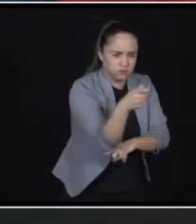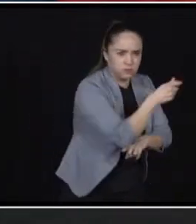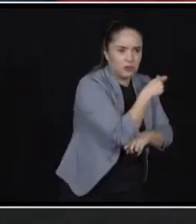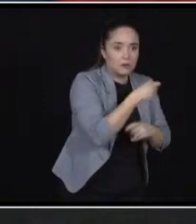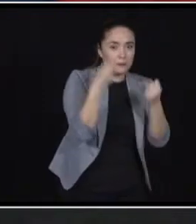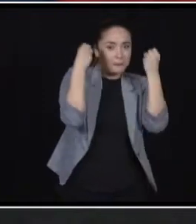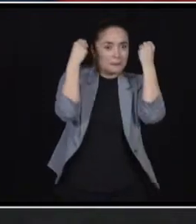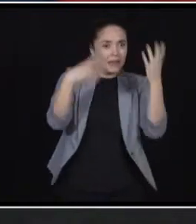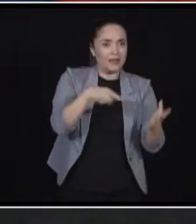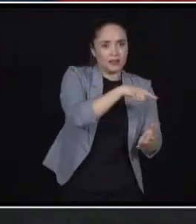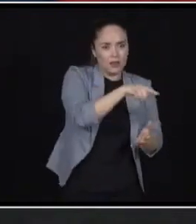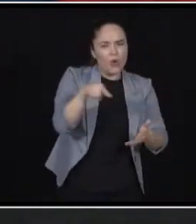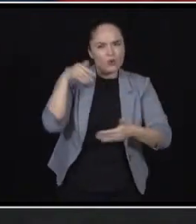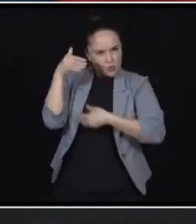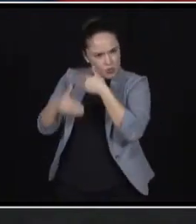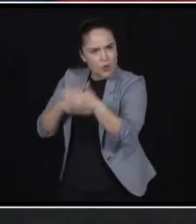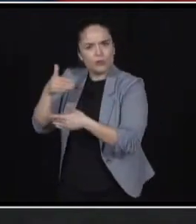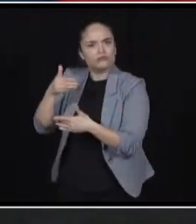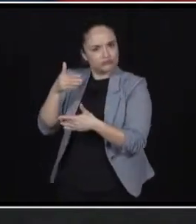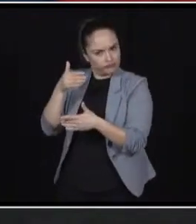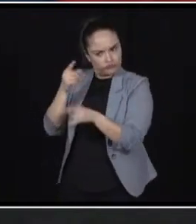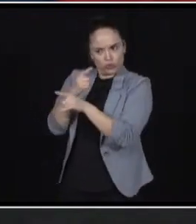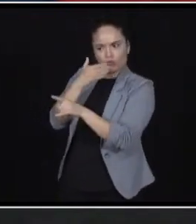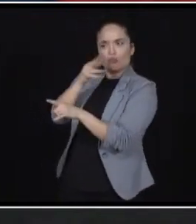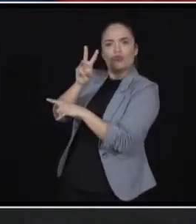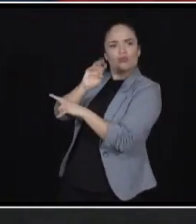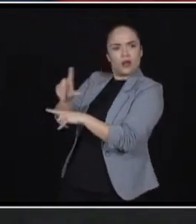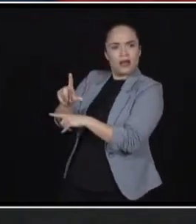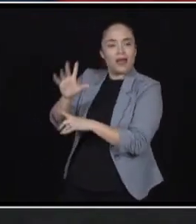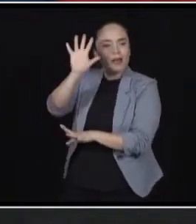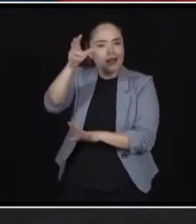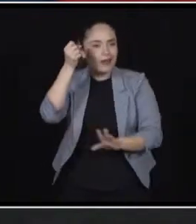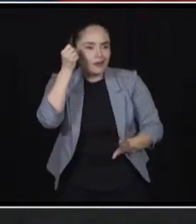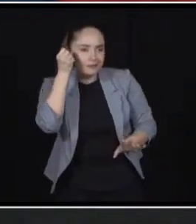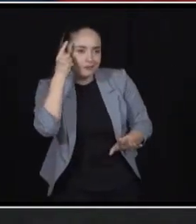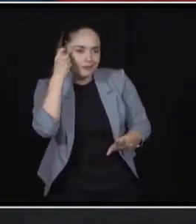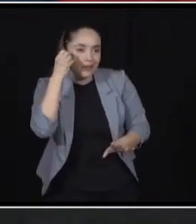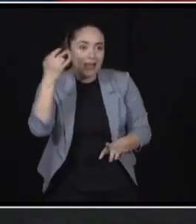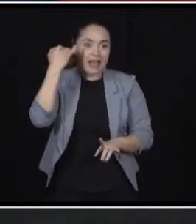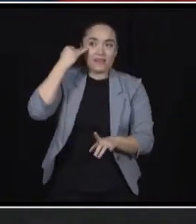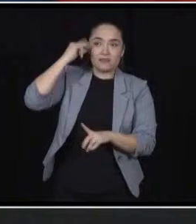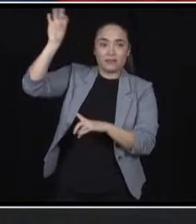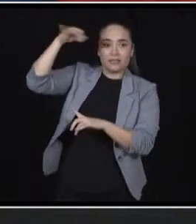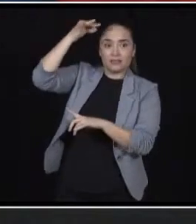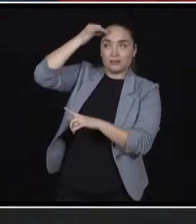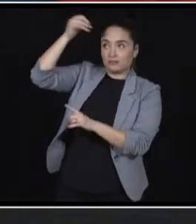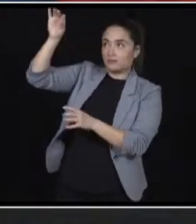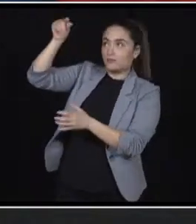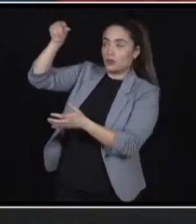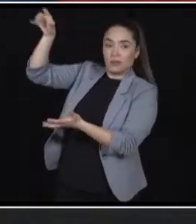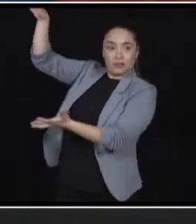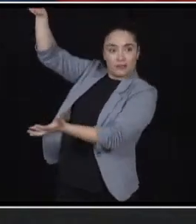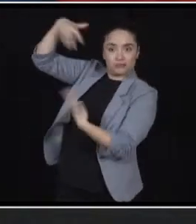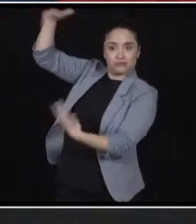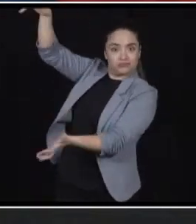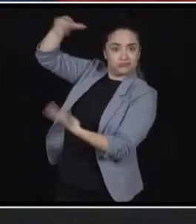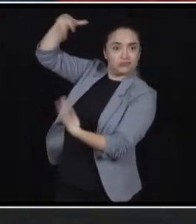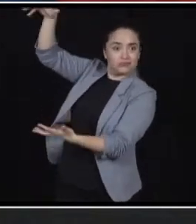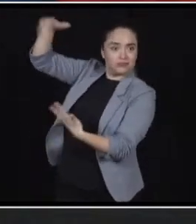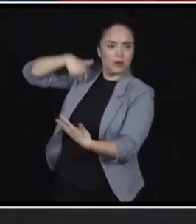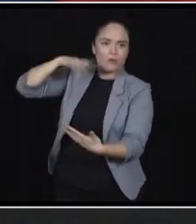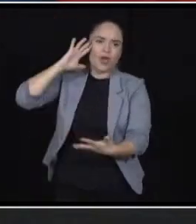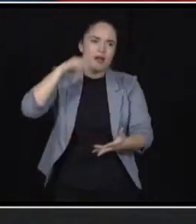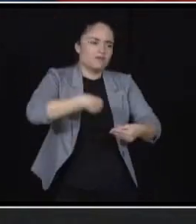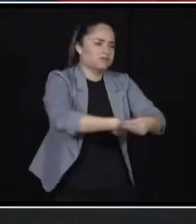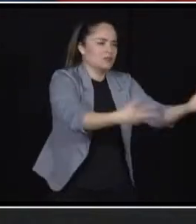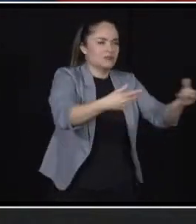to get the vaccines from the federal government. Okay, that's exactly what I was talking about.